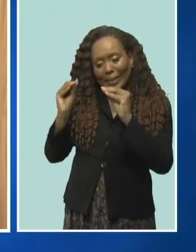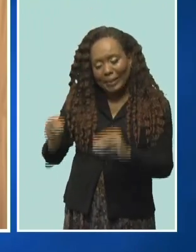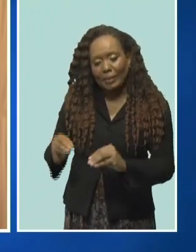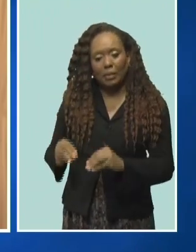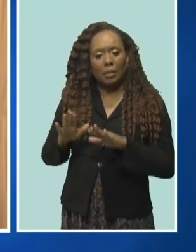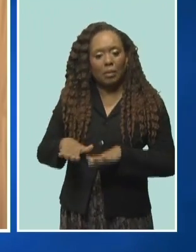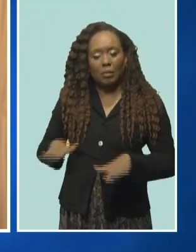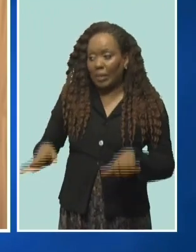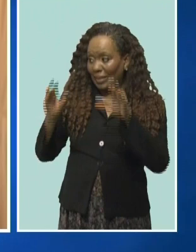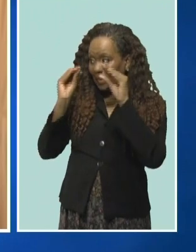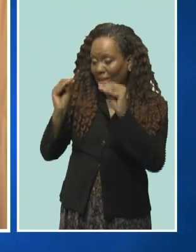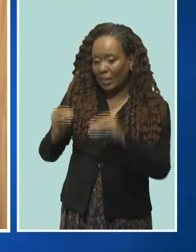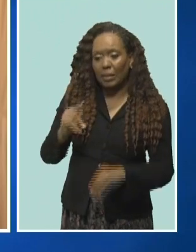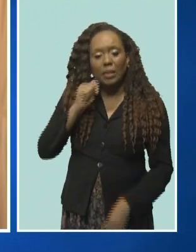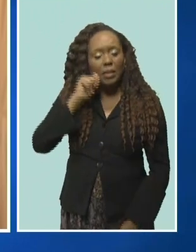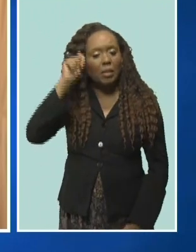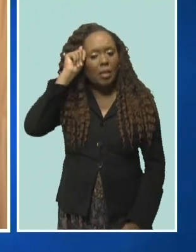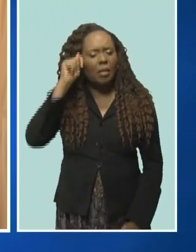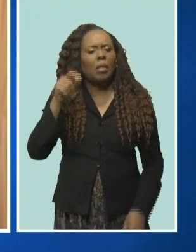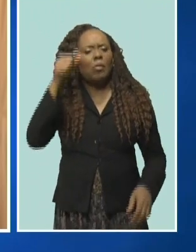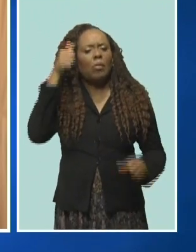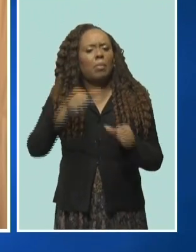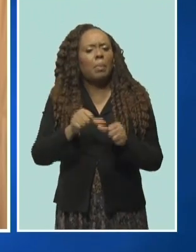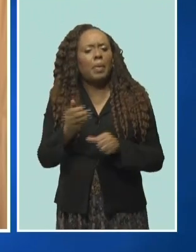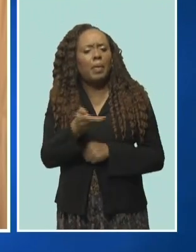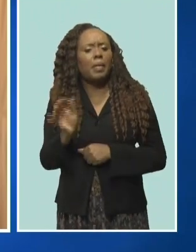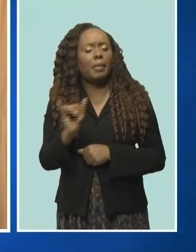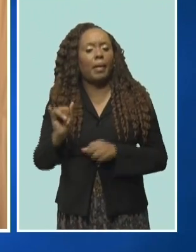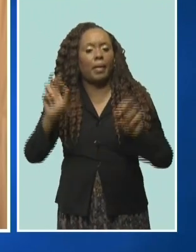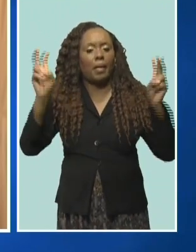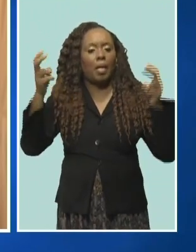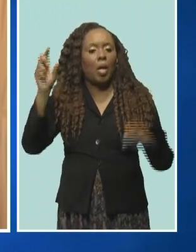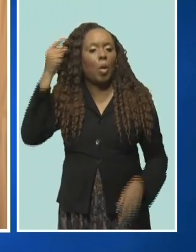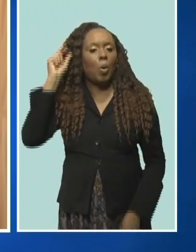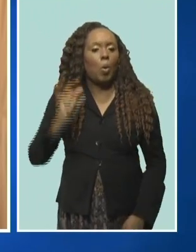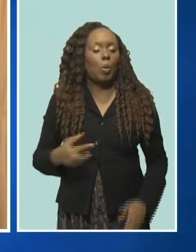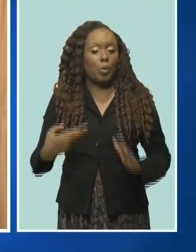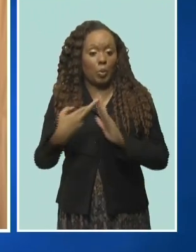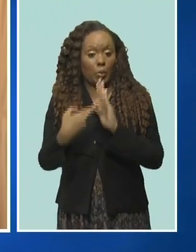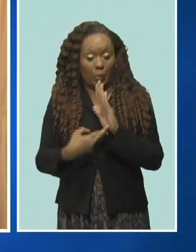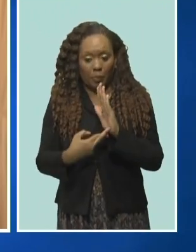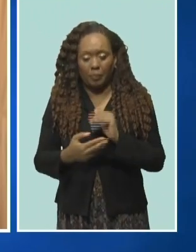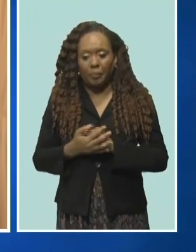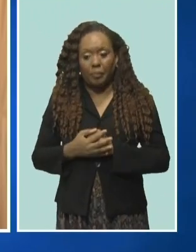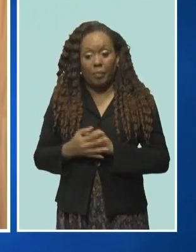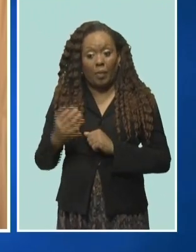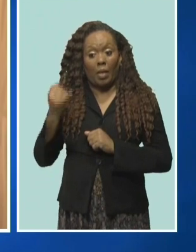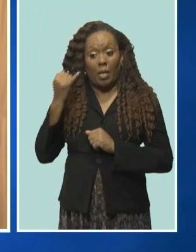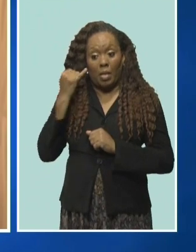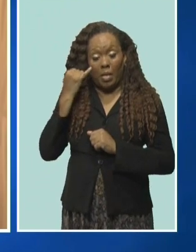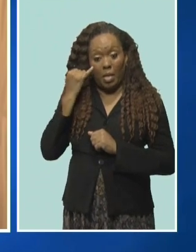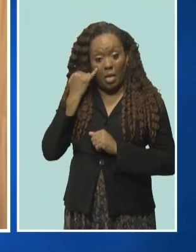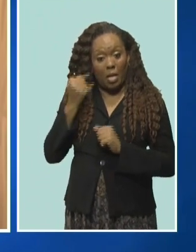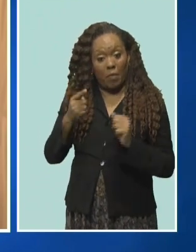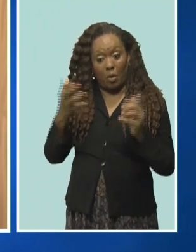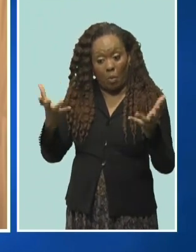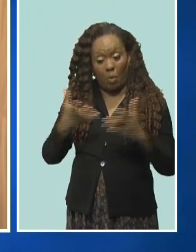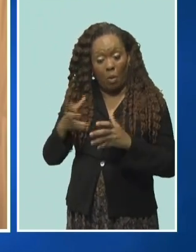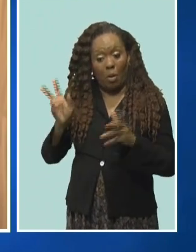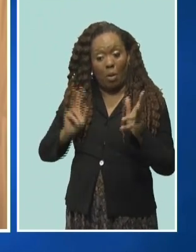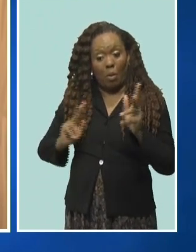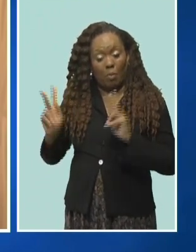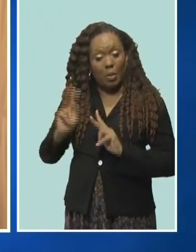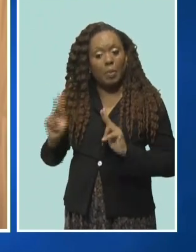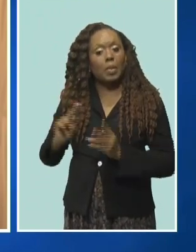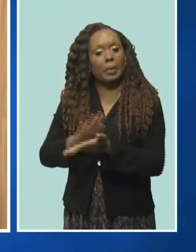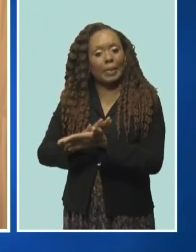teenagers, that sayings like the golden rules still matter. Do unto others as you would have them do unto you. These got to be practiced